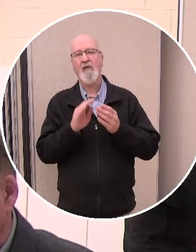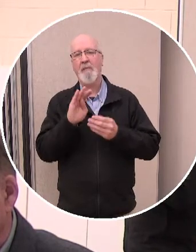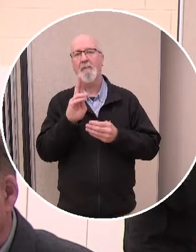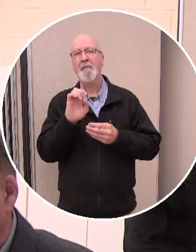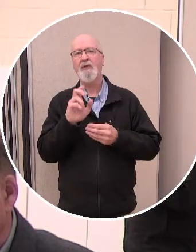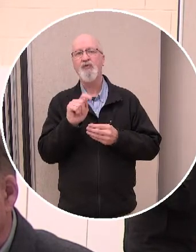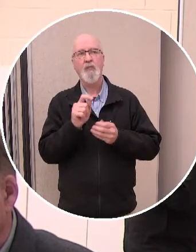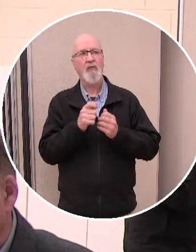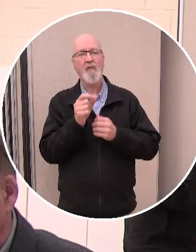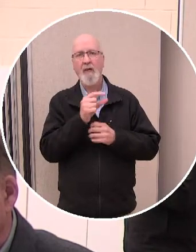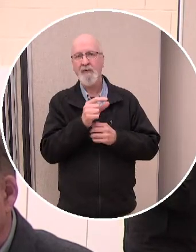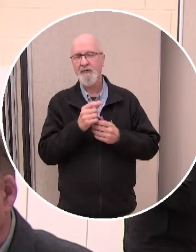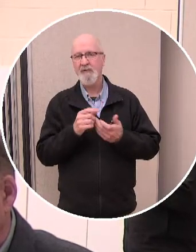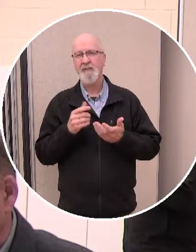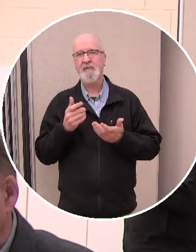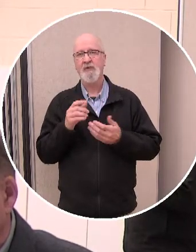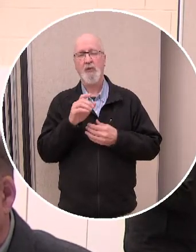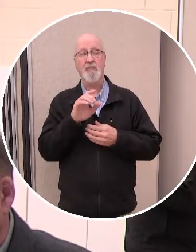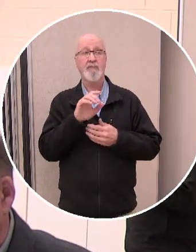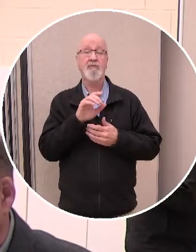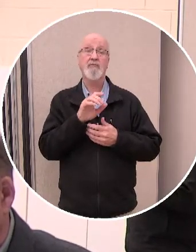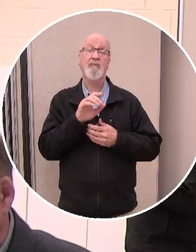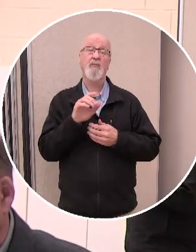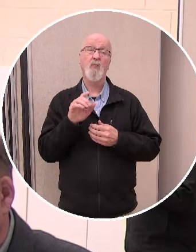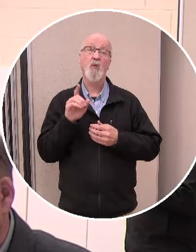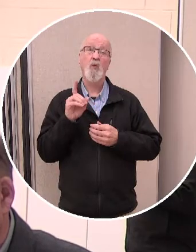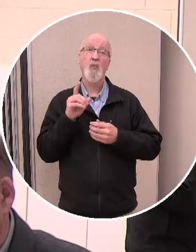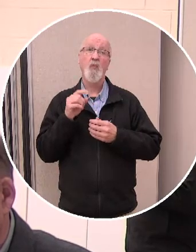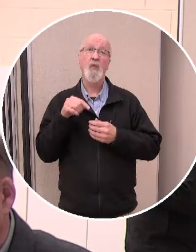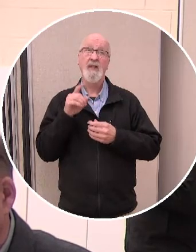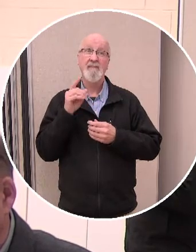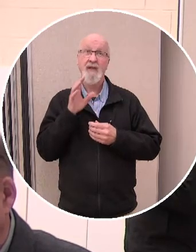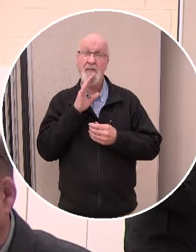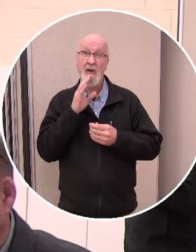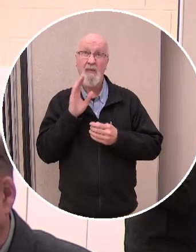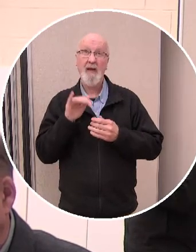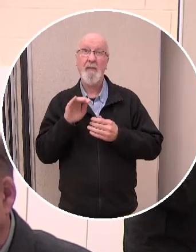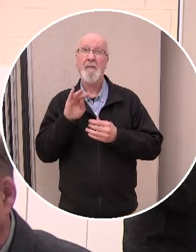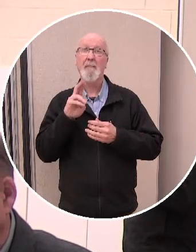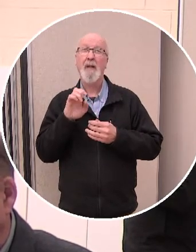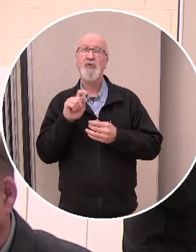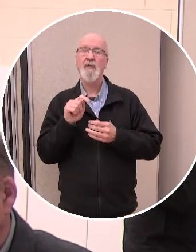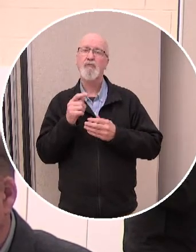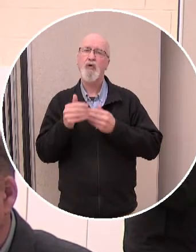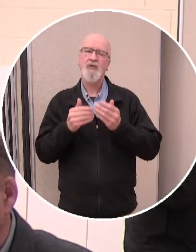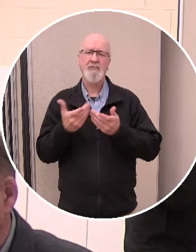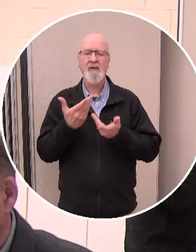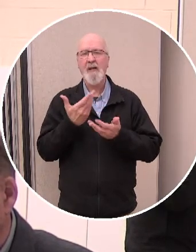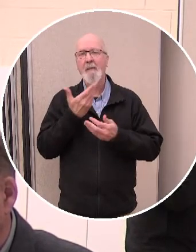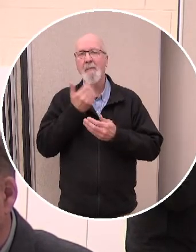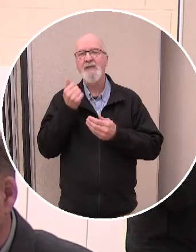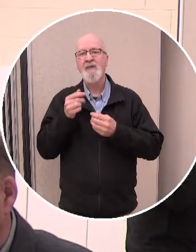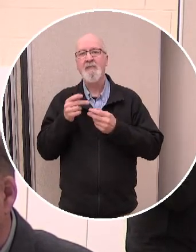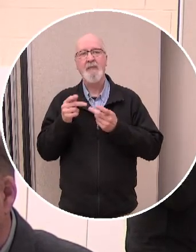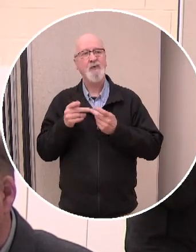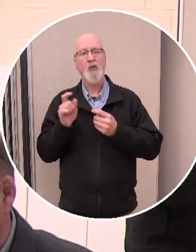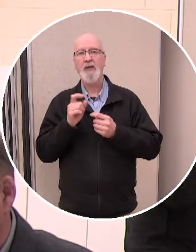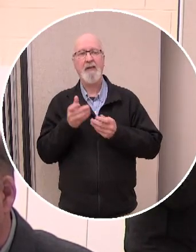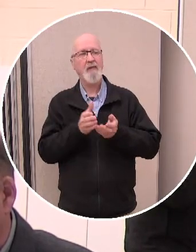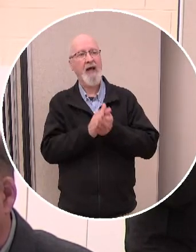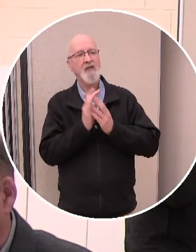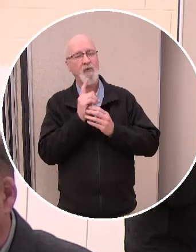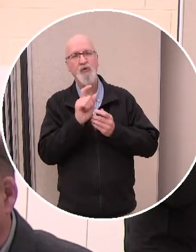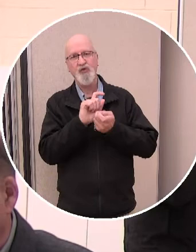process. Trustee Lee reiterated that the budget process is probably the best avenue to request these changes. All